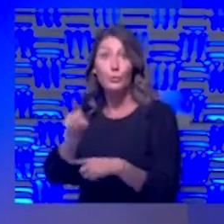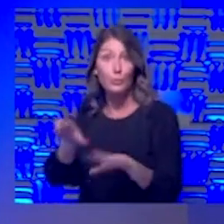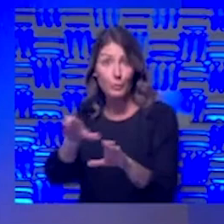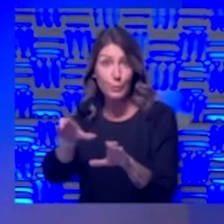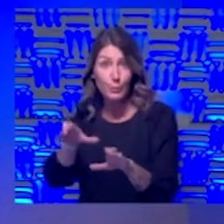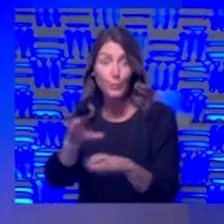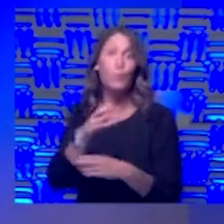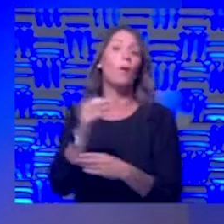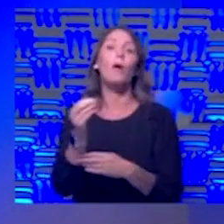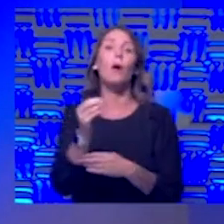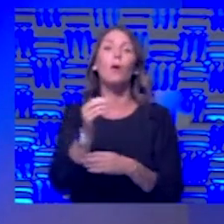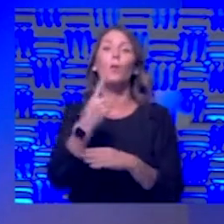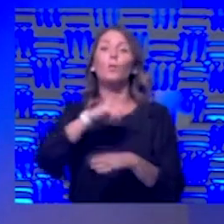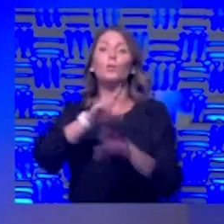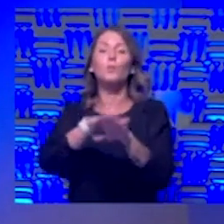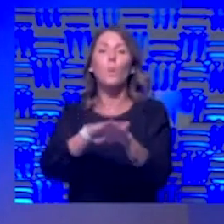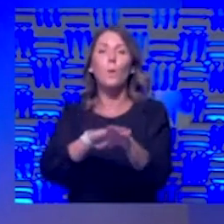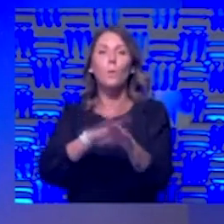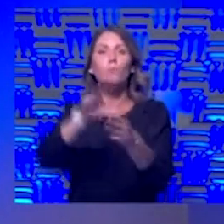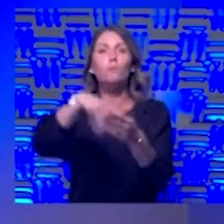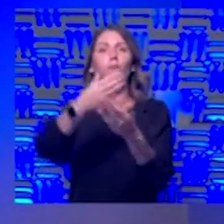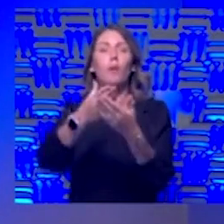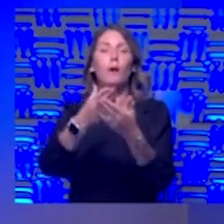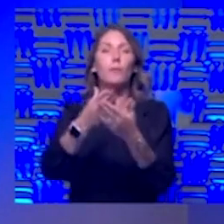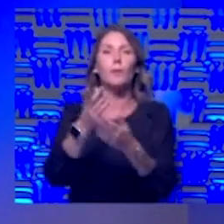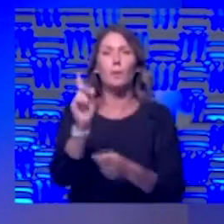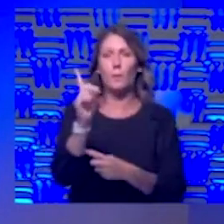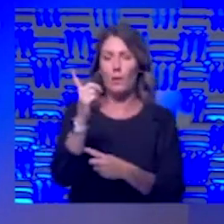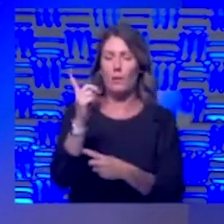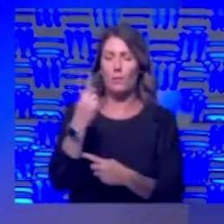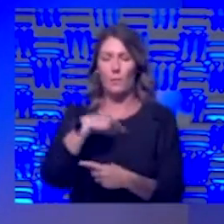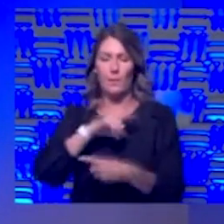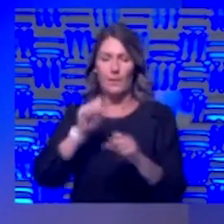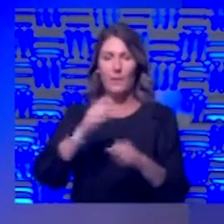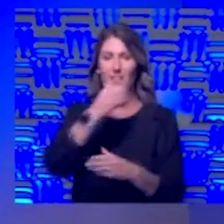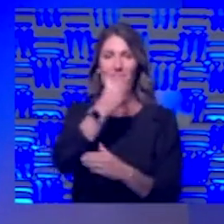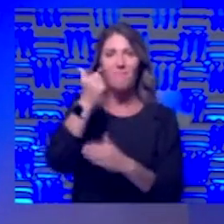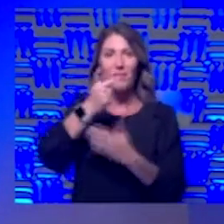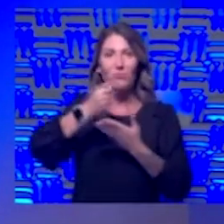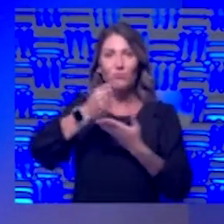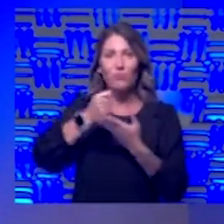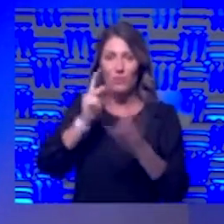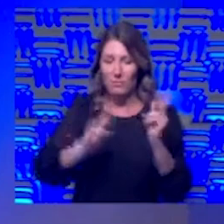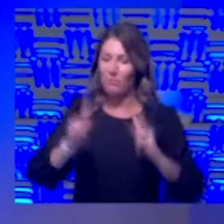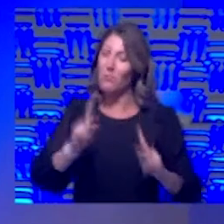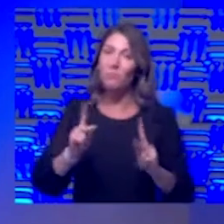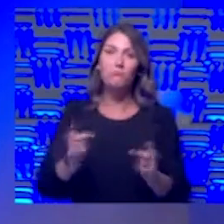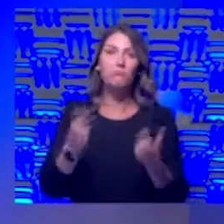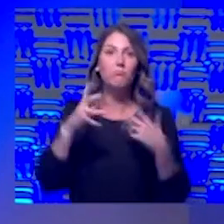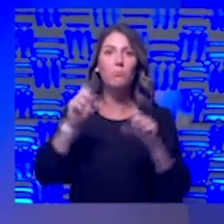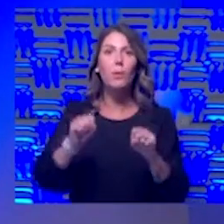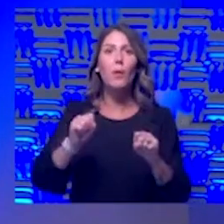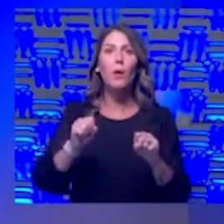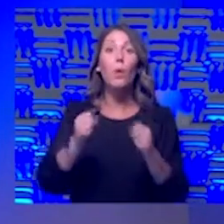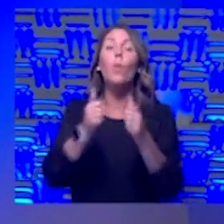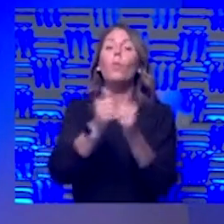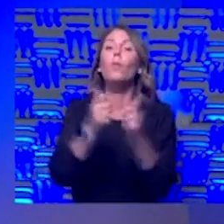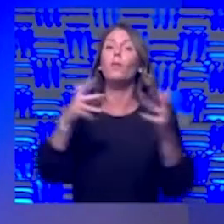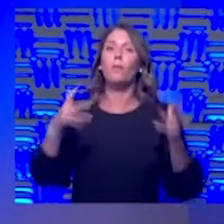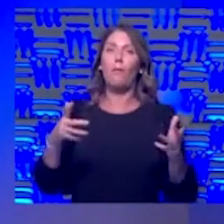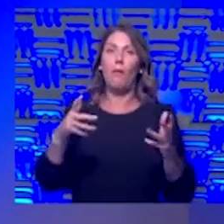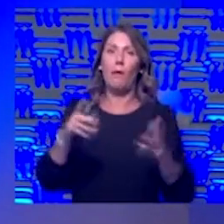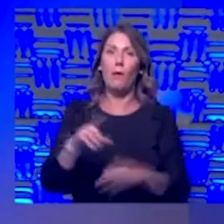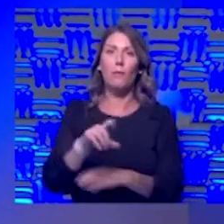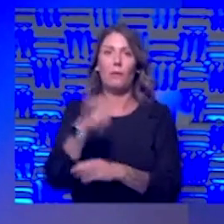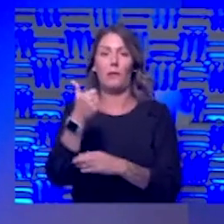to that area where we are going to be able to best treat people as much as possible without another